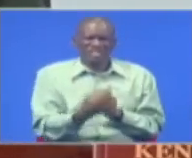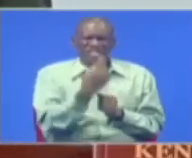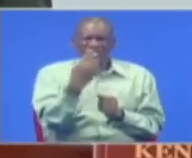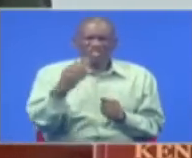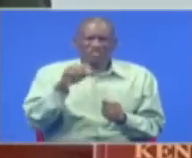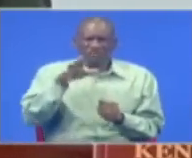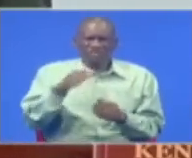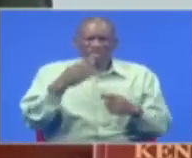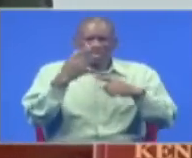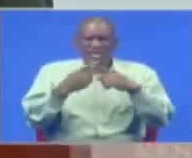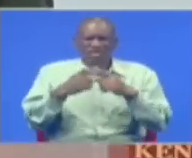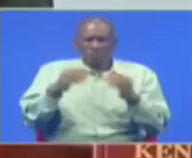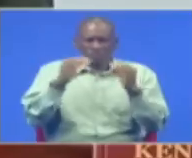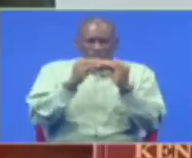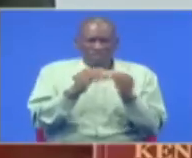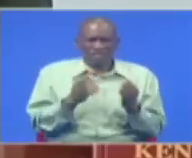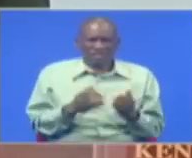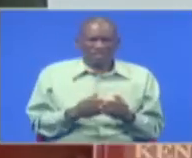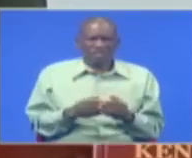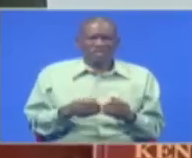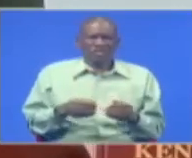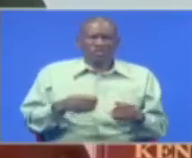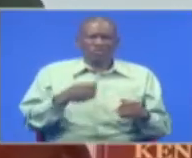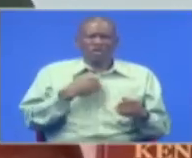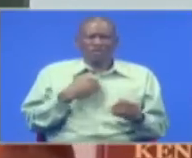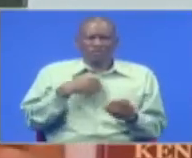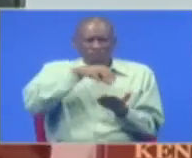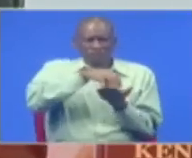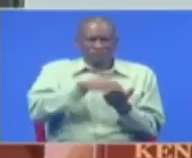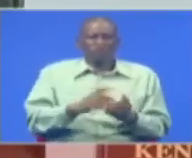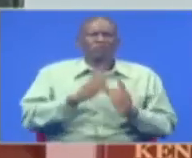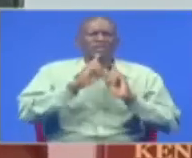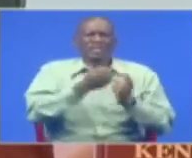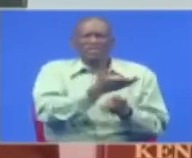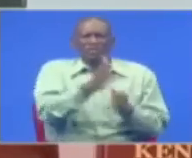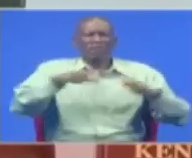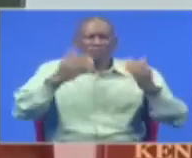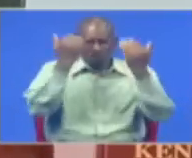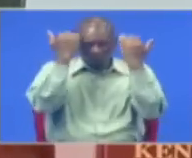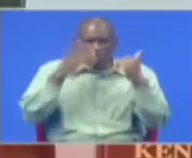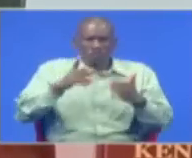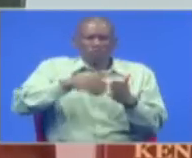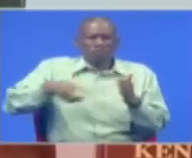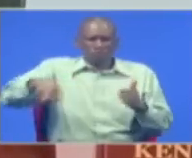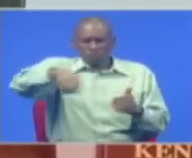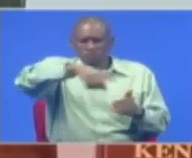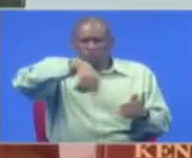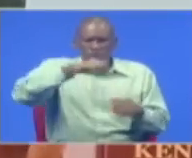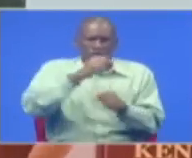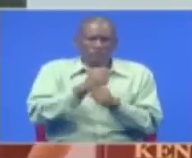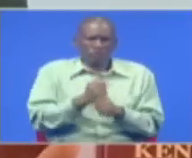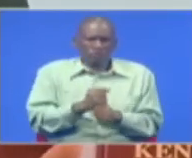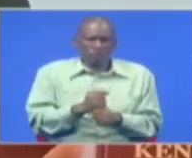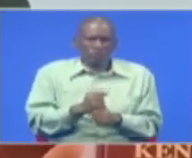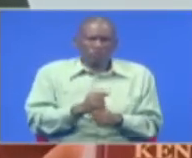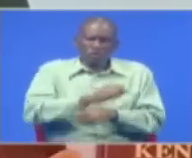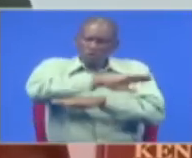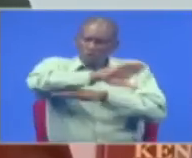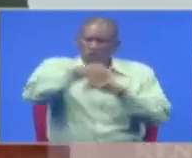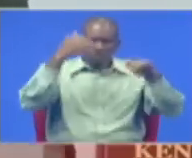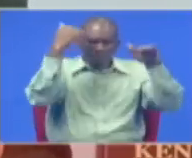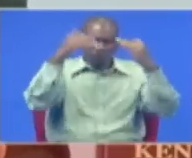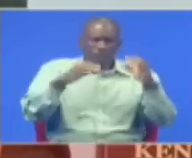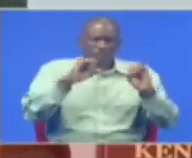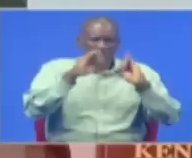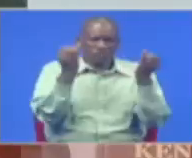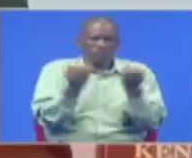annual meetings. We get a slot and just tell them about the judiciary, what we do. All the professional bodies, and all